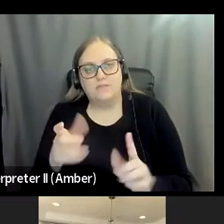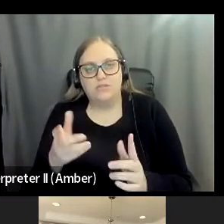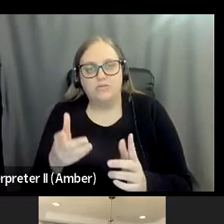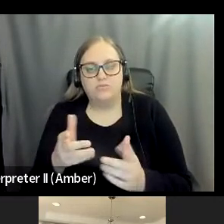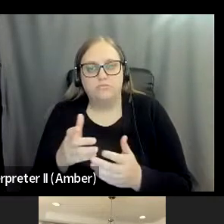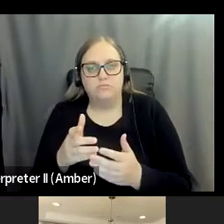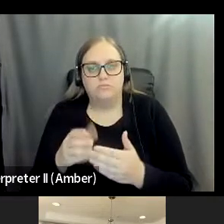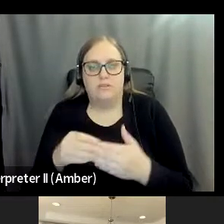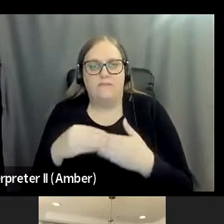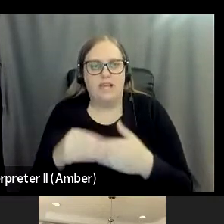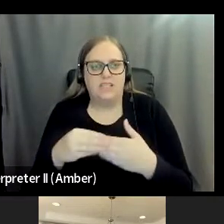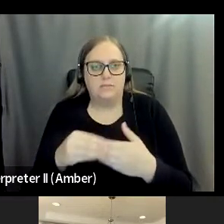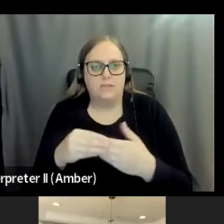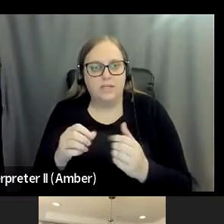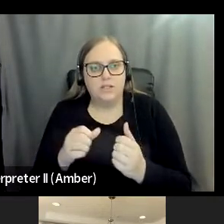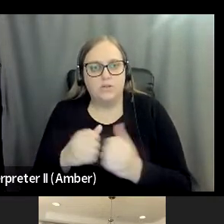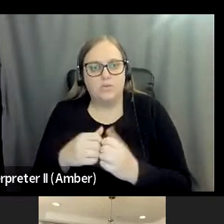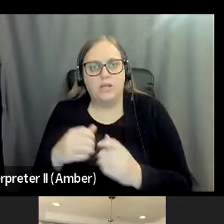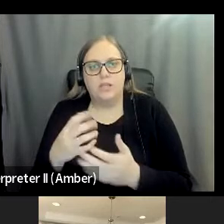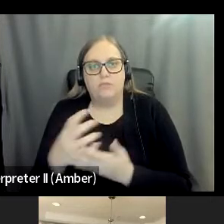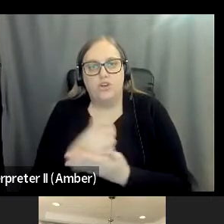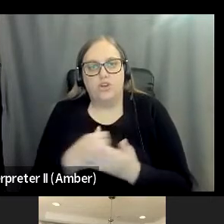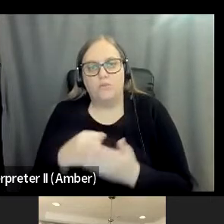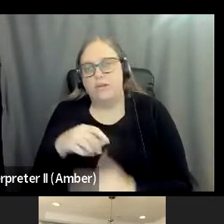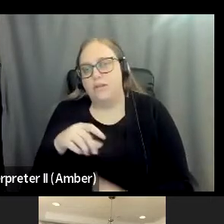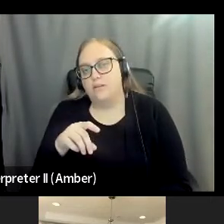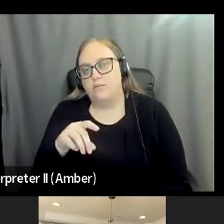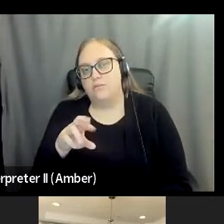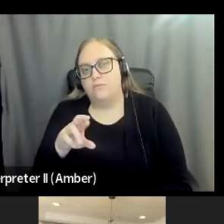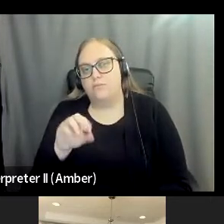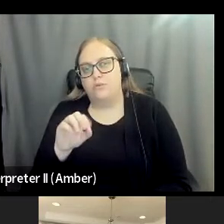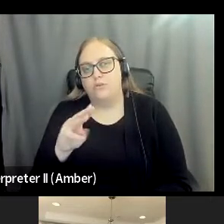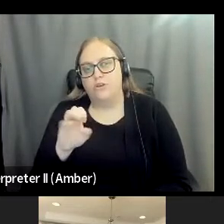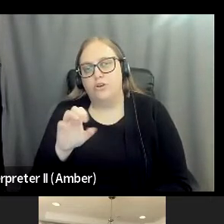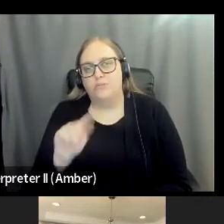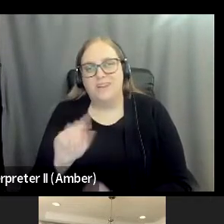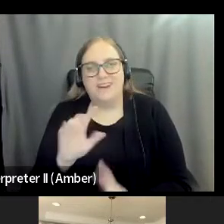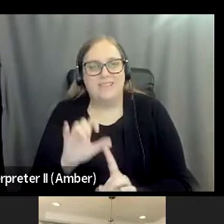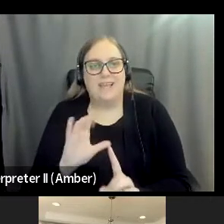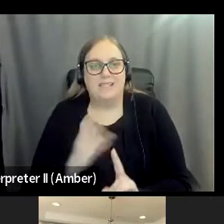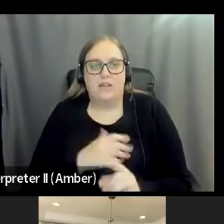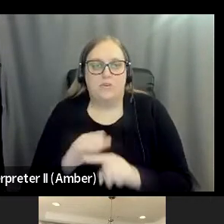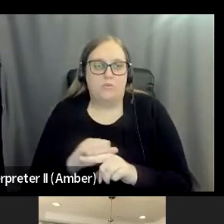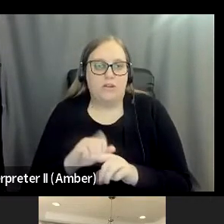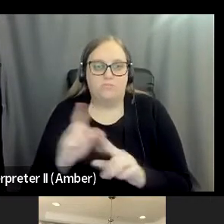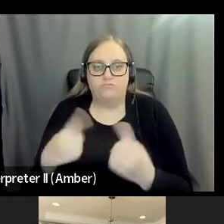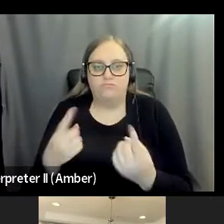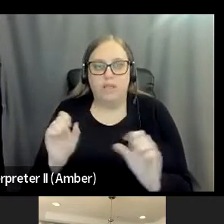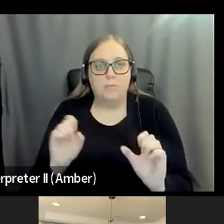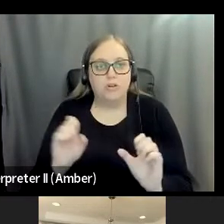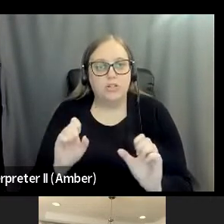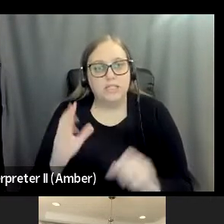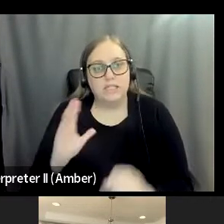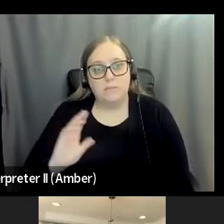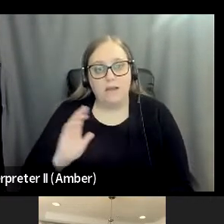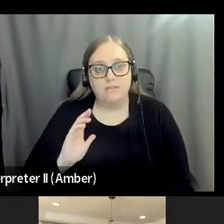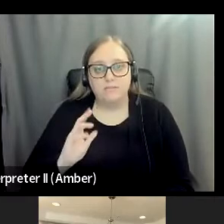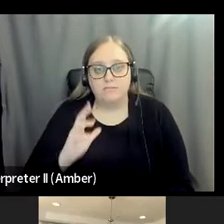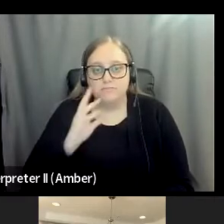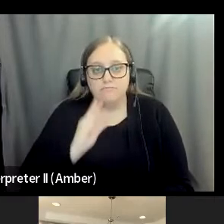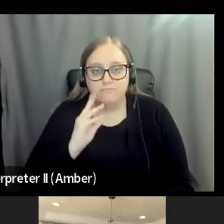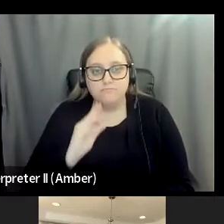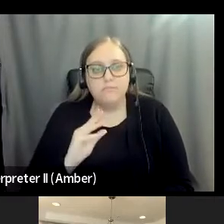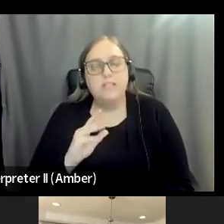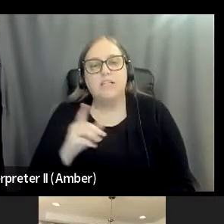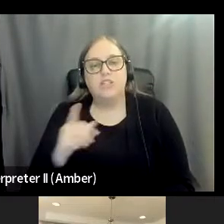quite a bit of flexibility with regard to procurement. And that's been our practice with emergencies in the past. If she